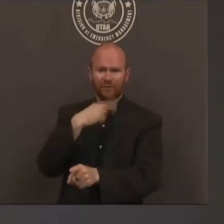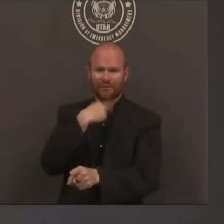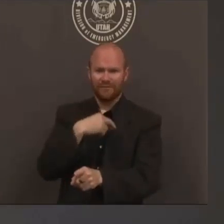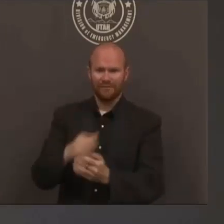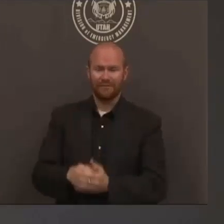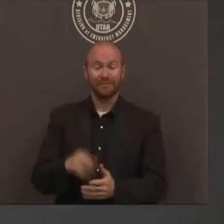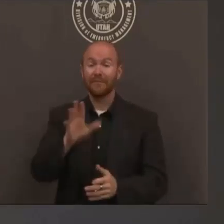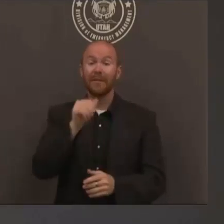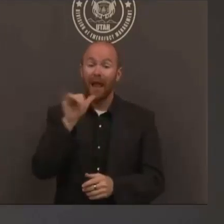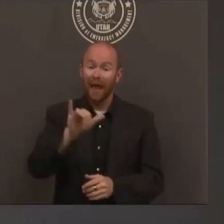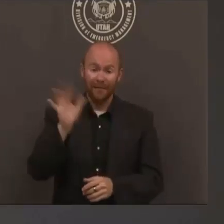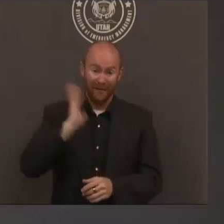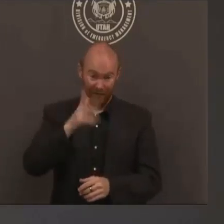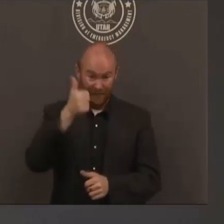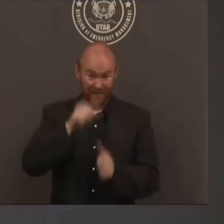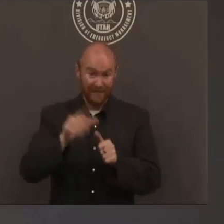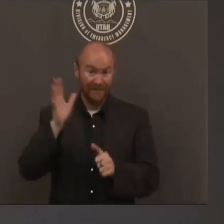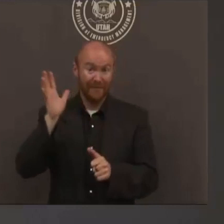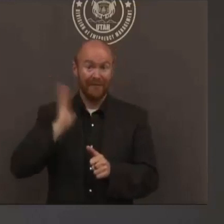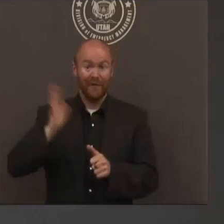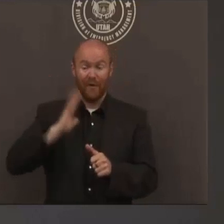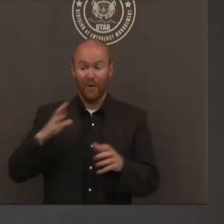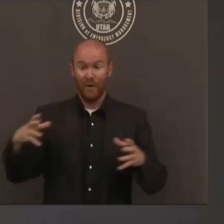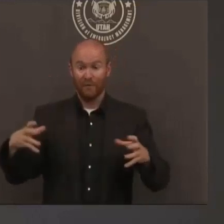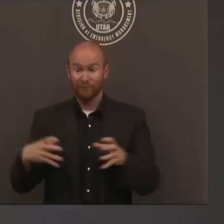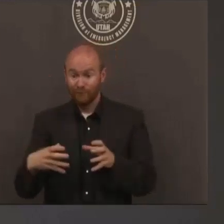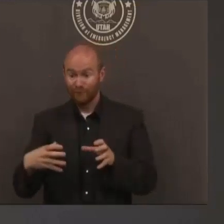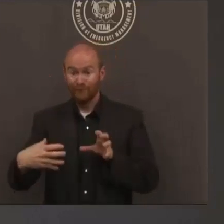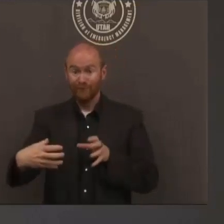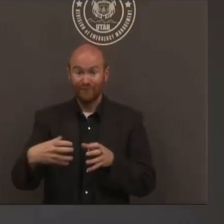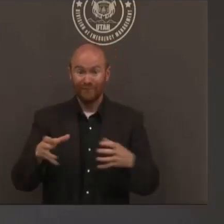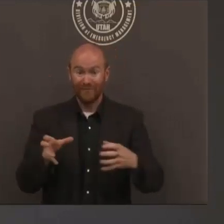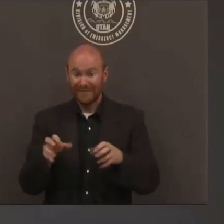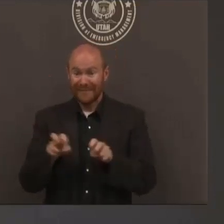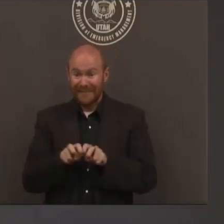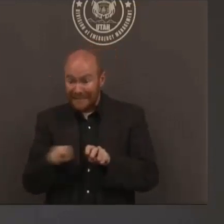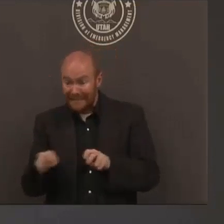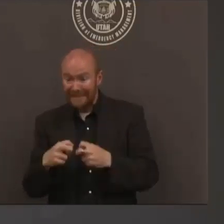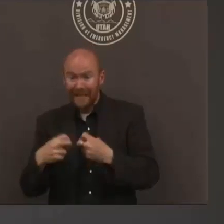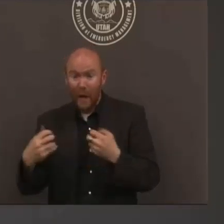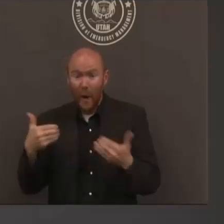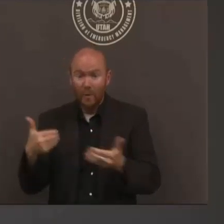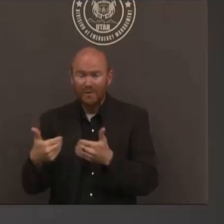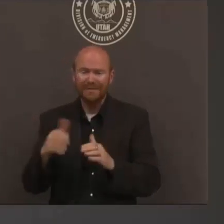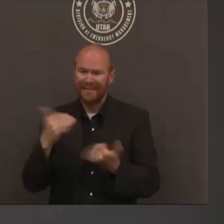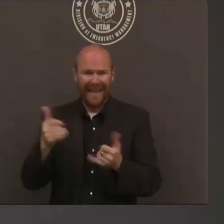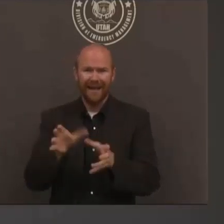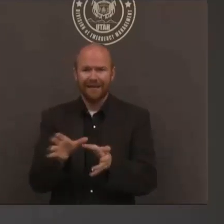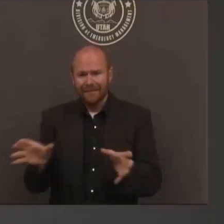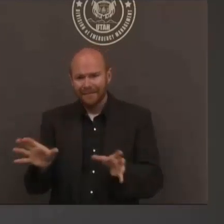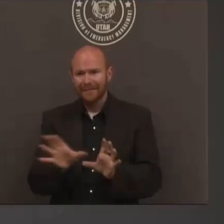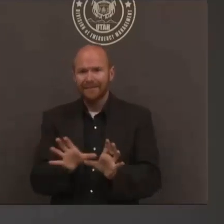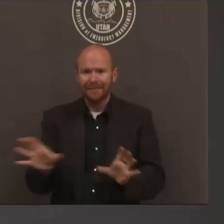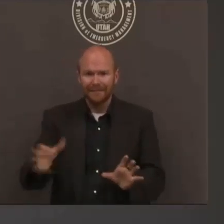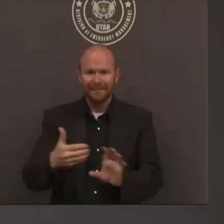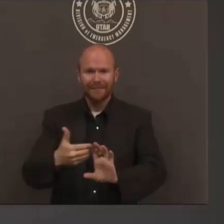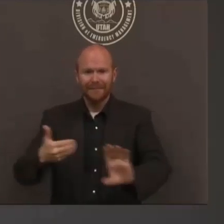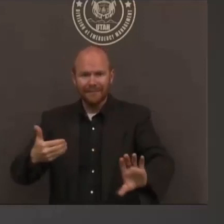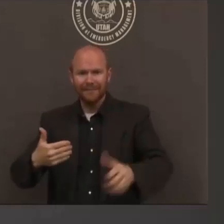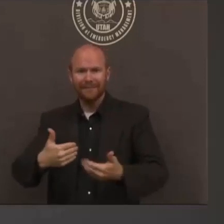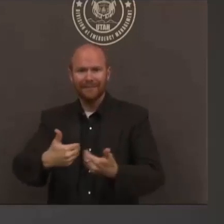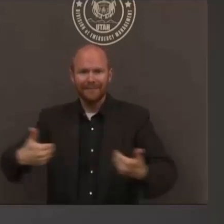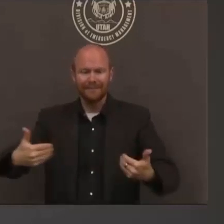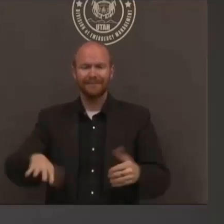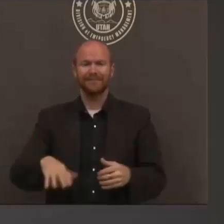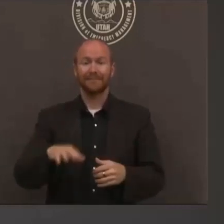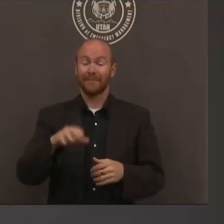way it was before. It's going to be probably some limitations. Those limitations will be such things as making sure